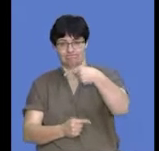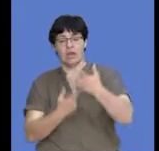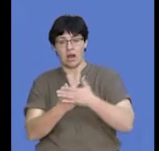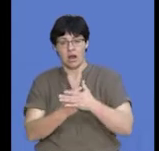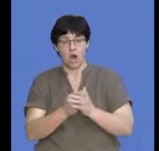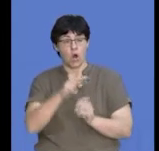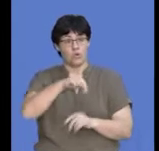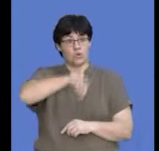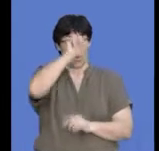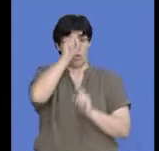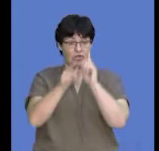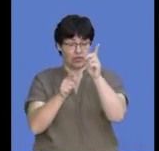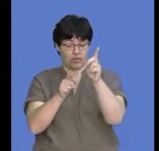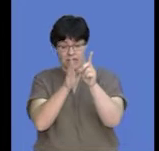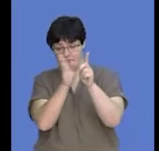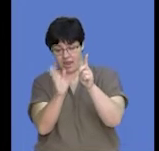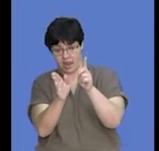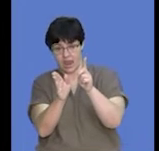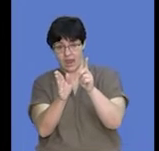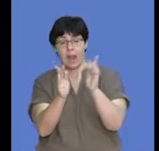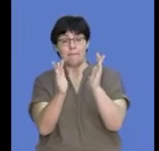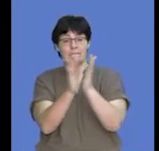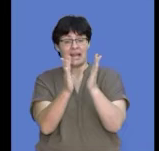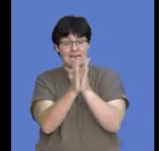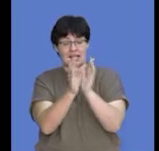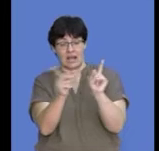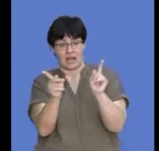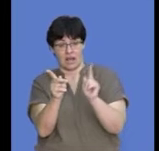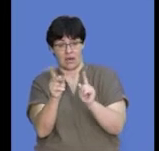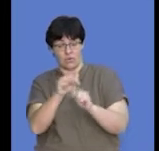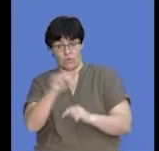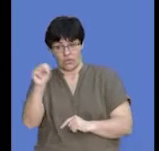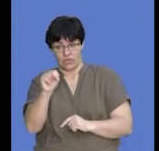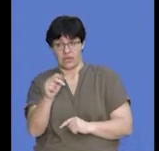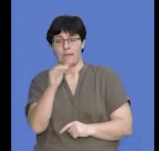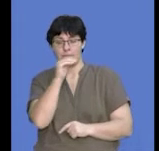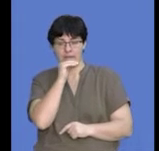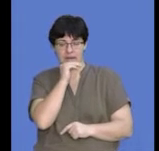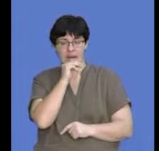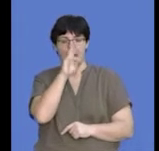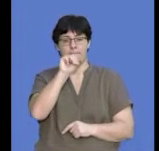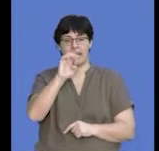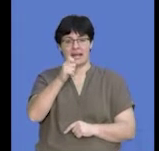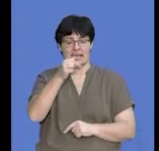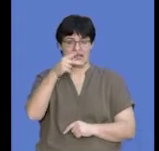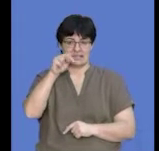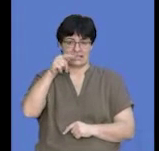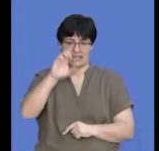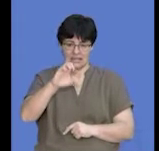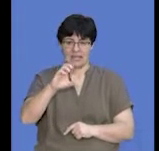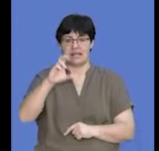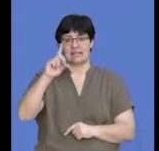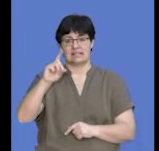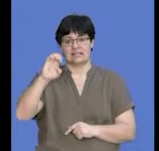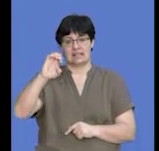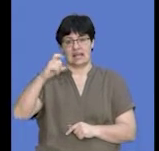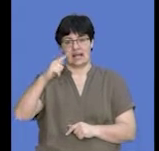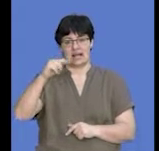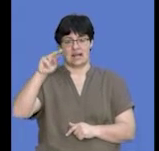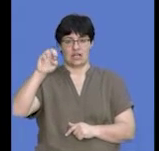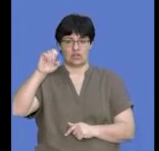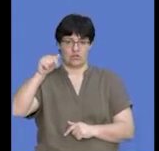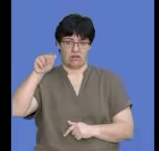between the North Pole and the magnetic north is called your magnetic declination.